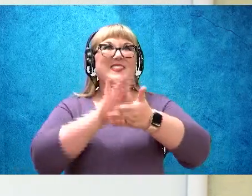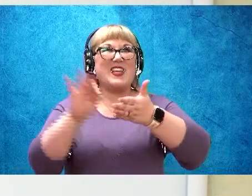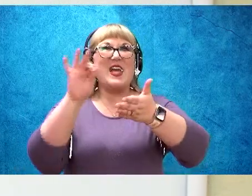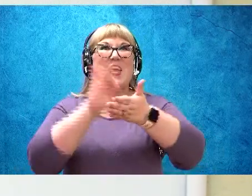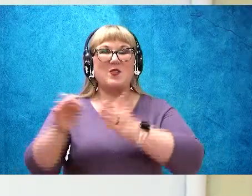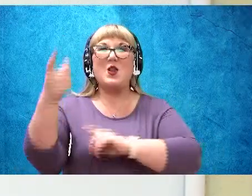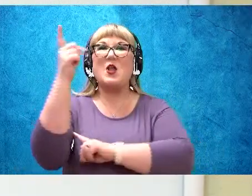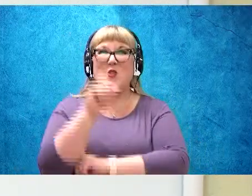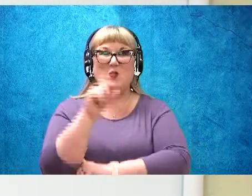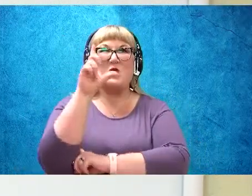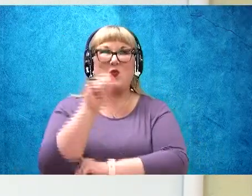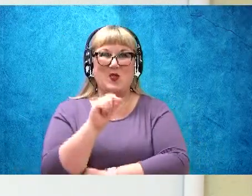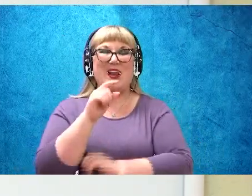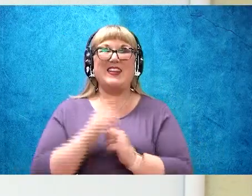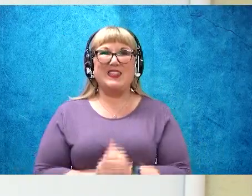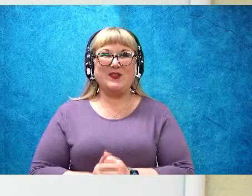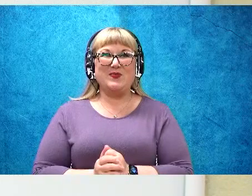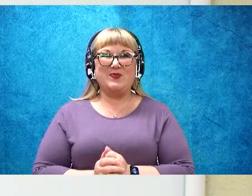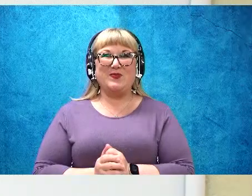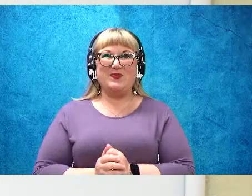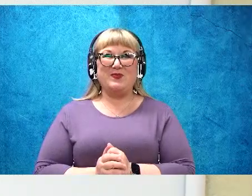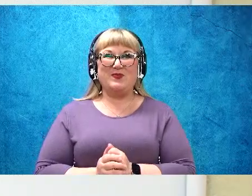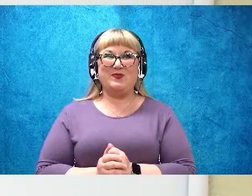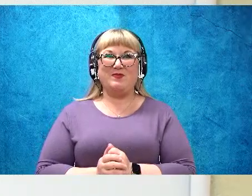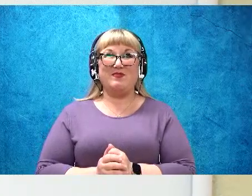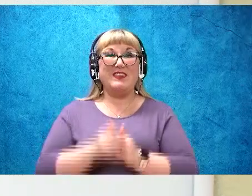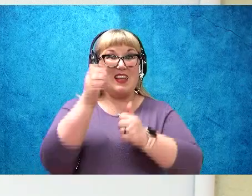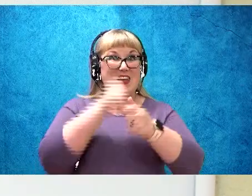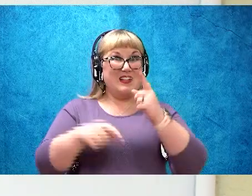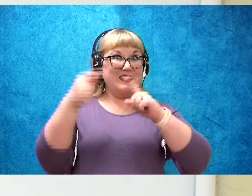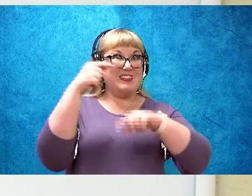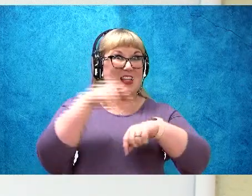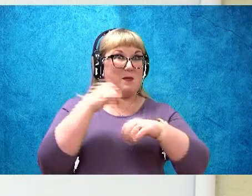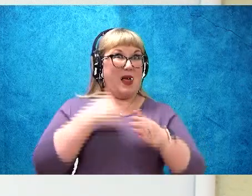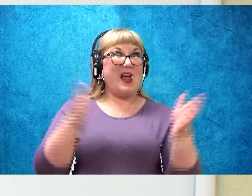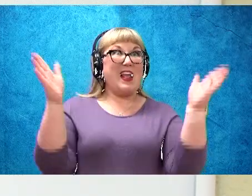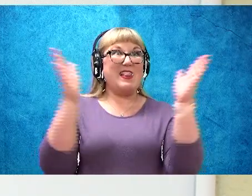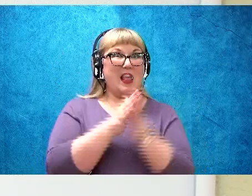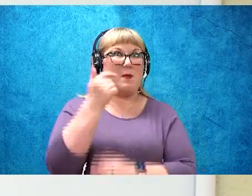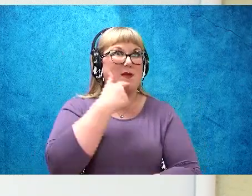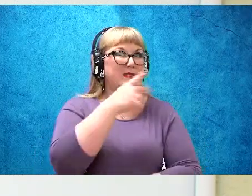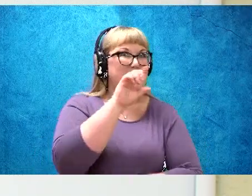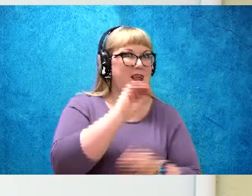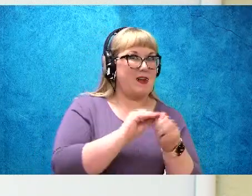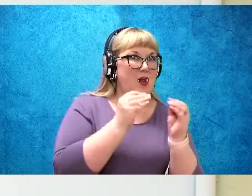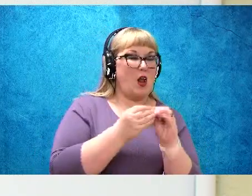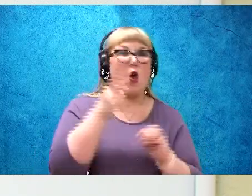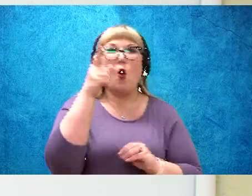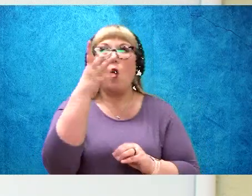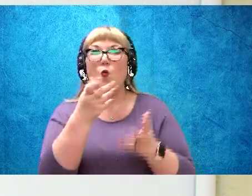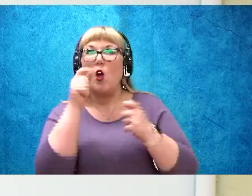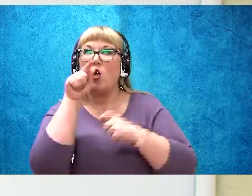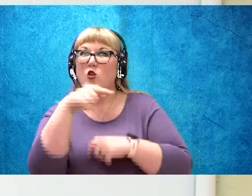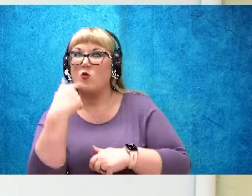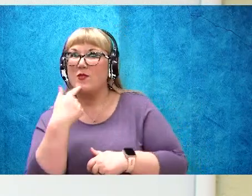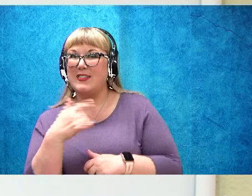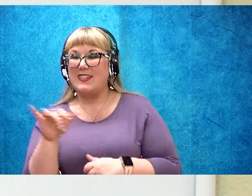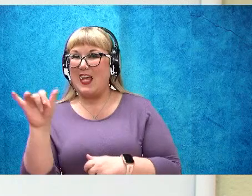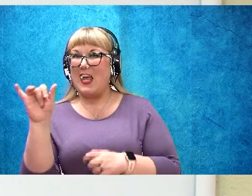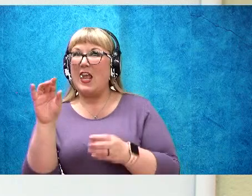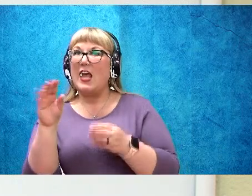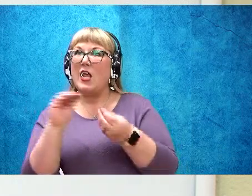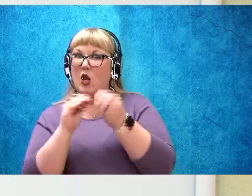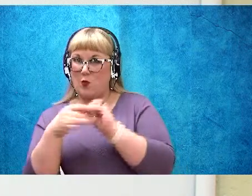and clap at the same time. So every time I clap, I'm going to say a number, and I want you to do it with me. Are you